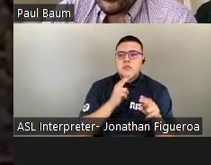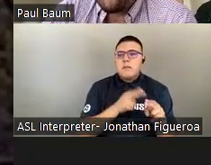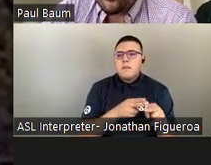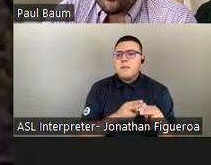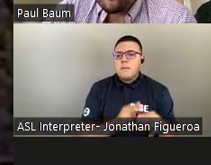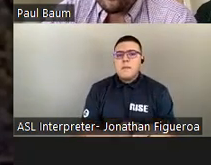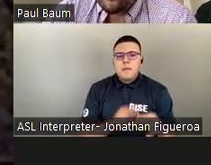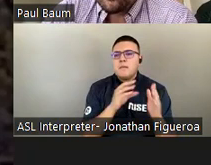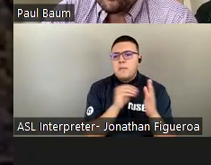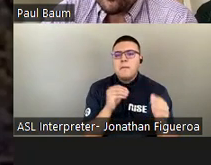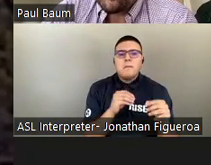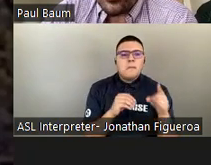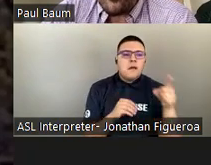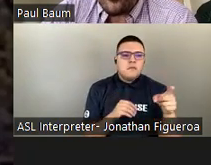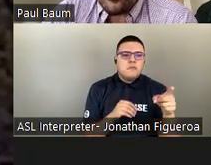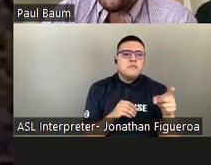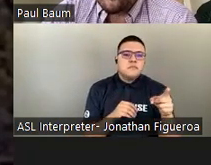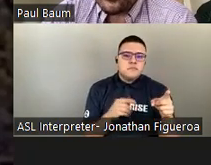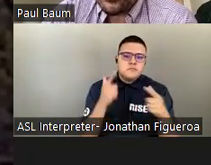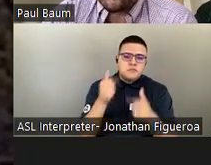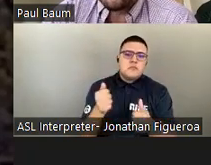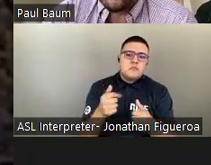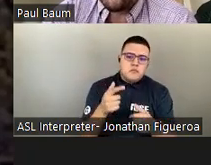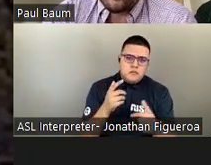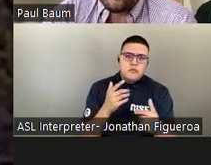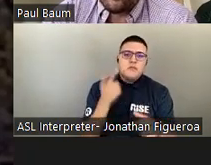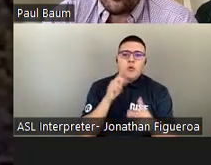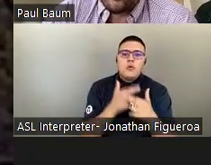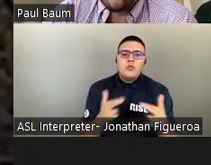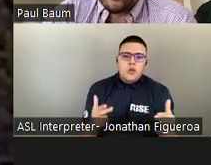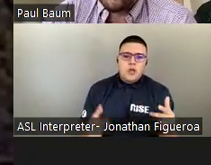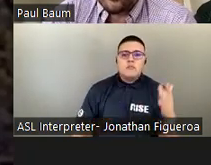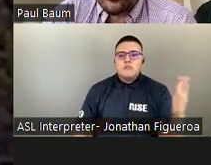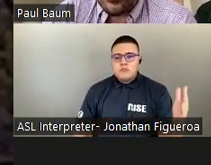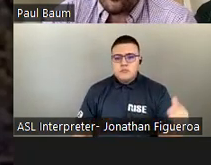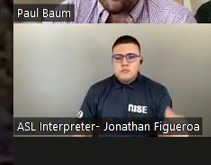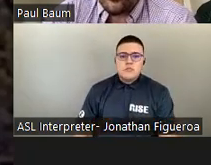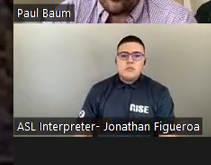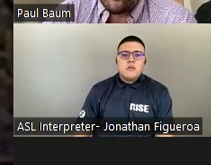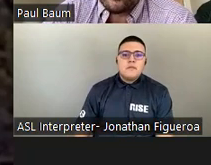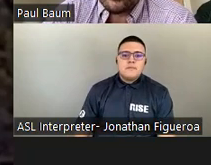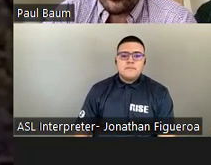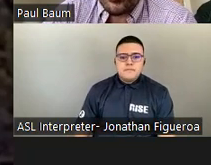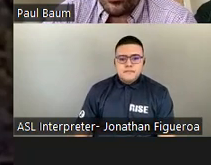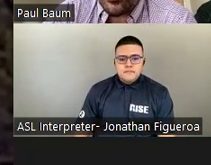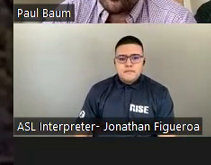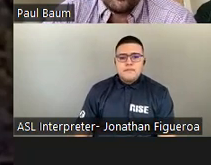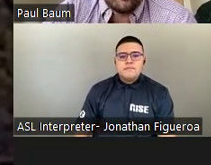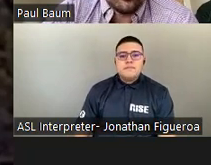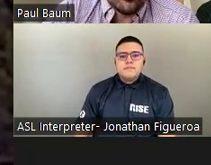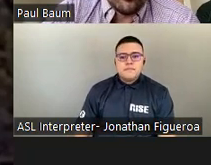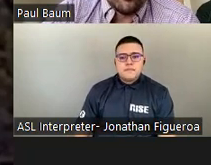Trans Lifeline, Rainbow Pride Youth Alliance, Riverside County Suicide Prevention Coalition, National Suicide Hotline, RUHS